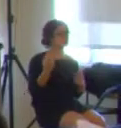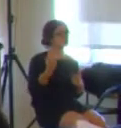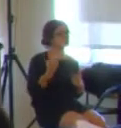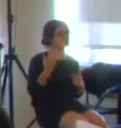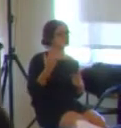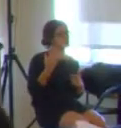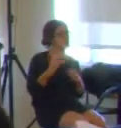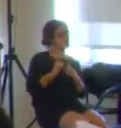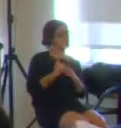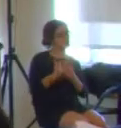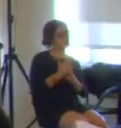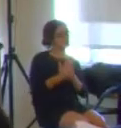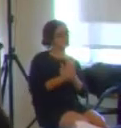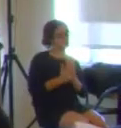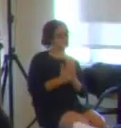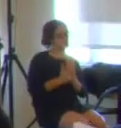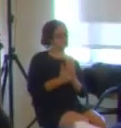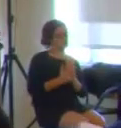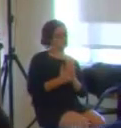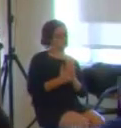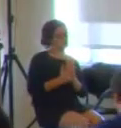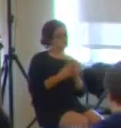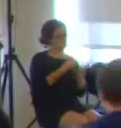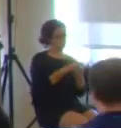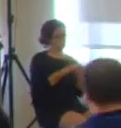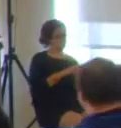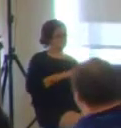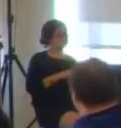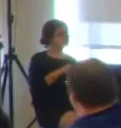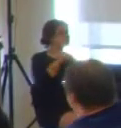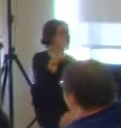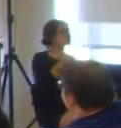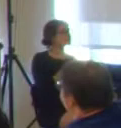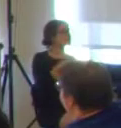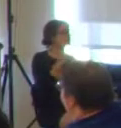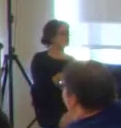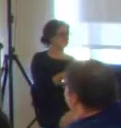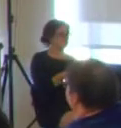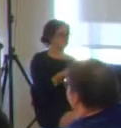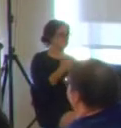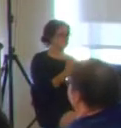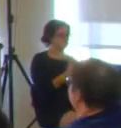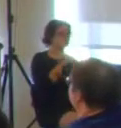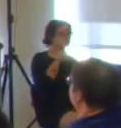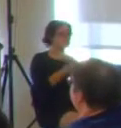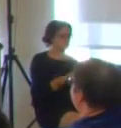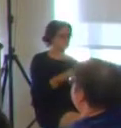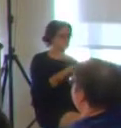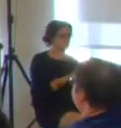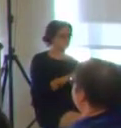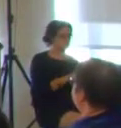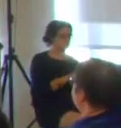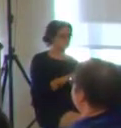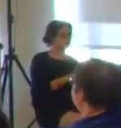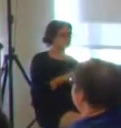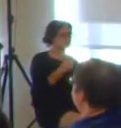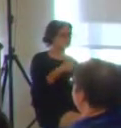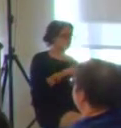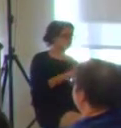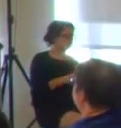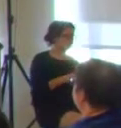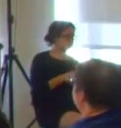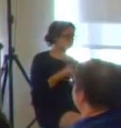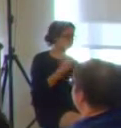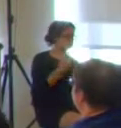the way the law has now been written, it's impossible to win. That's one of the main reasons. The second reason